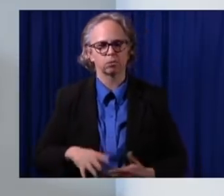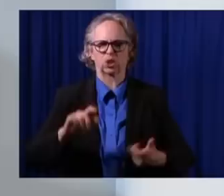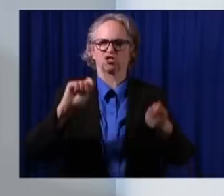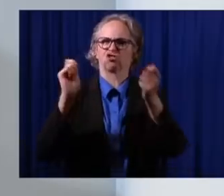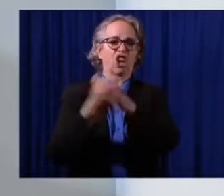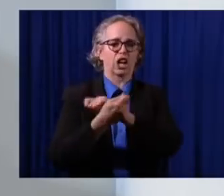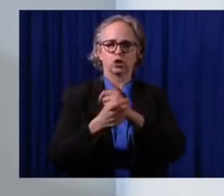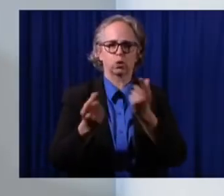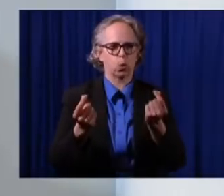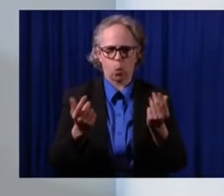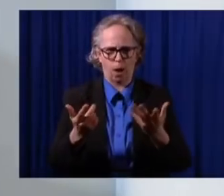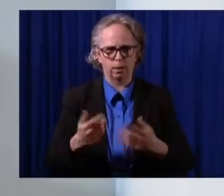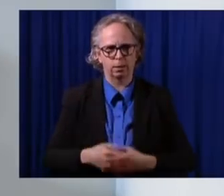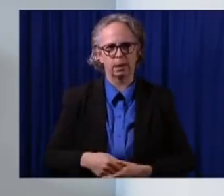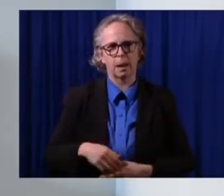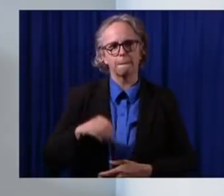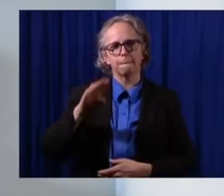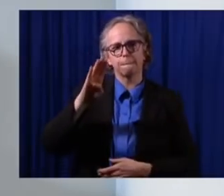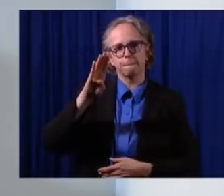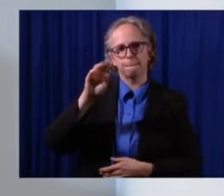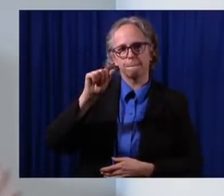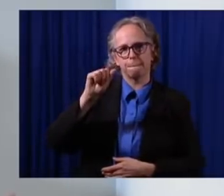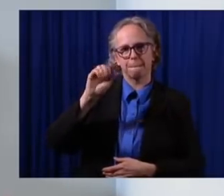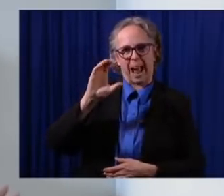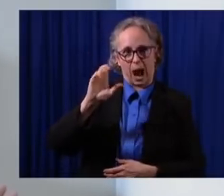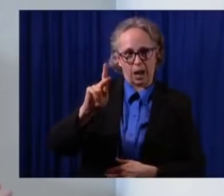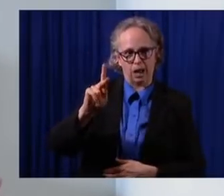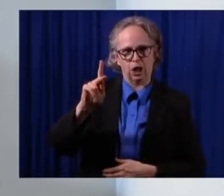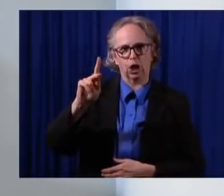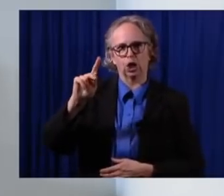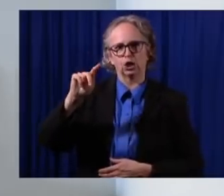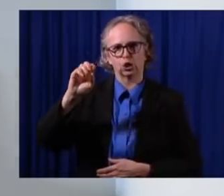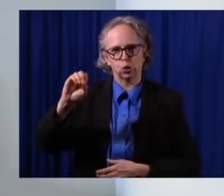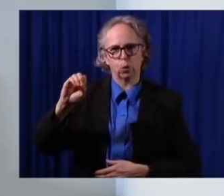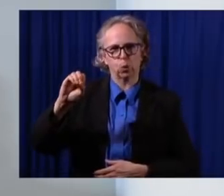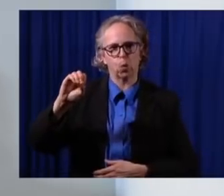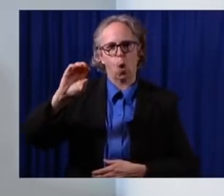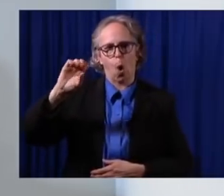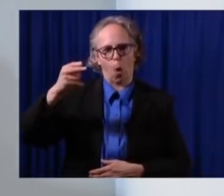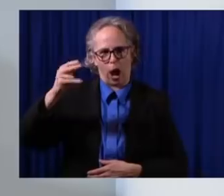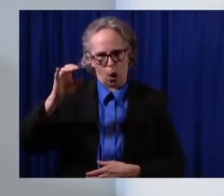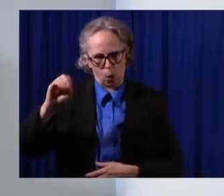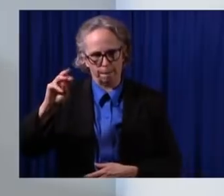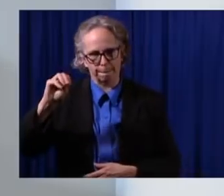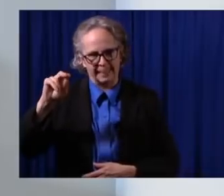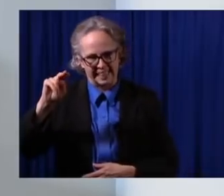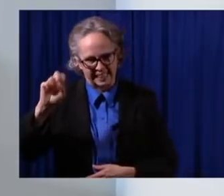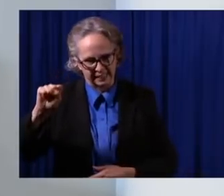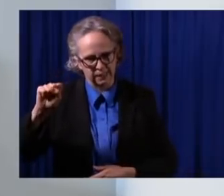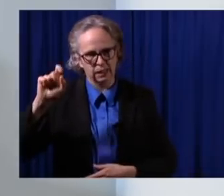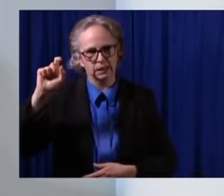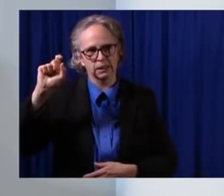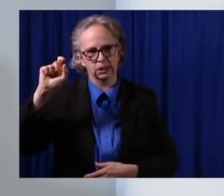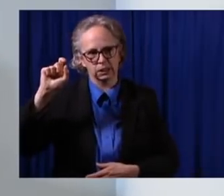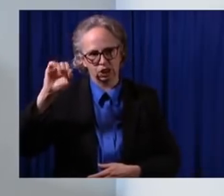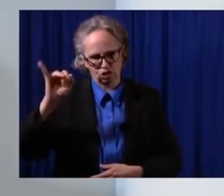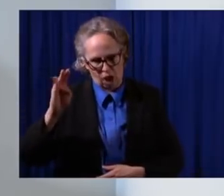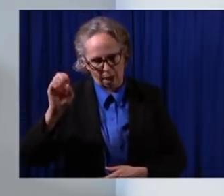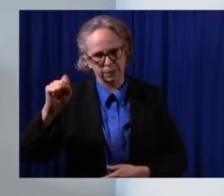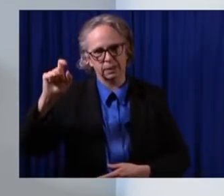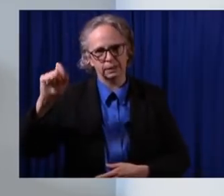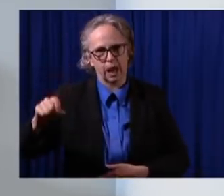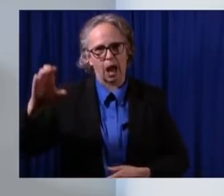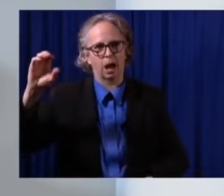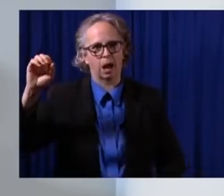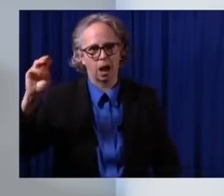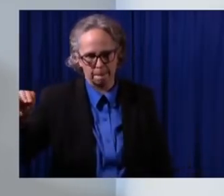ohiomeansjobs.com. Really, it is a great resource for employers to try to attract employees and for people who are out there looking for work